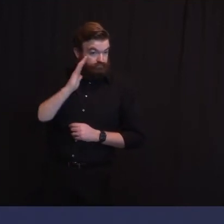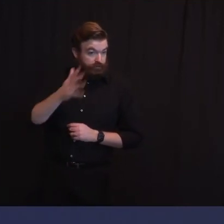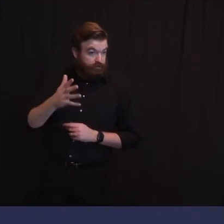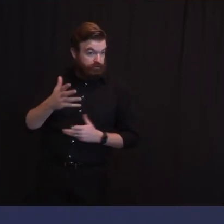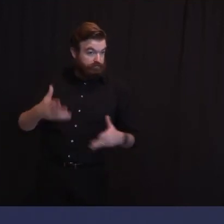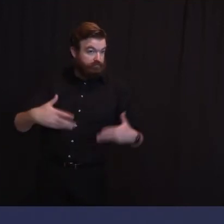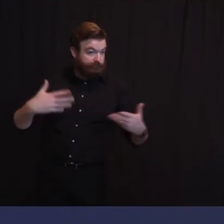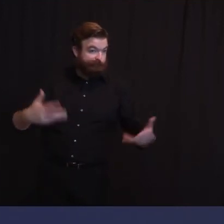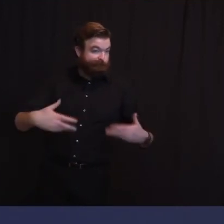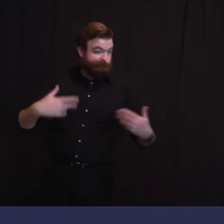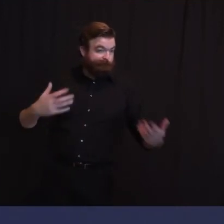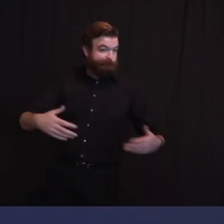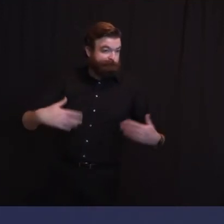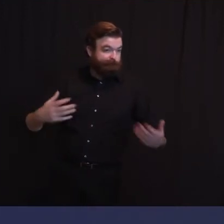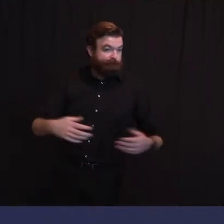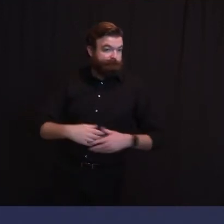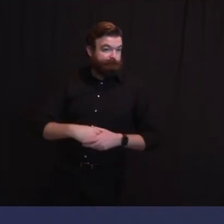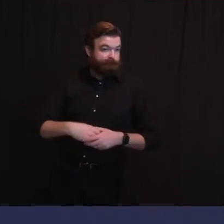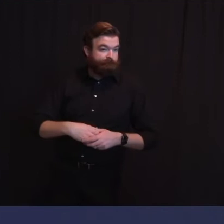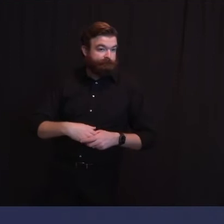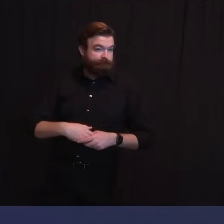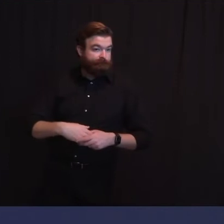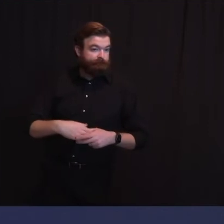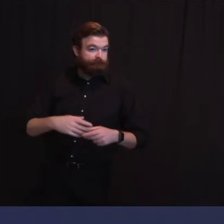those might be. Thank you.